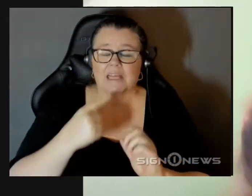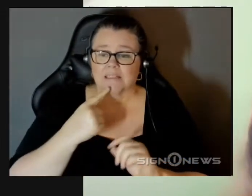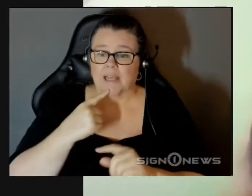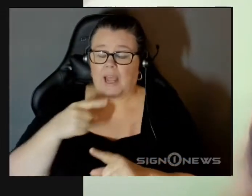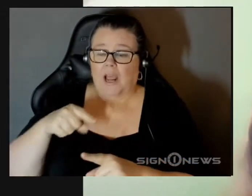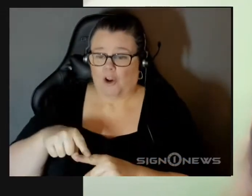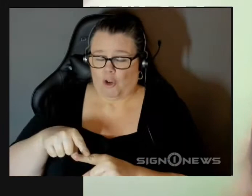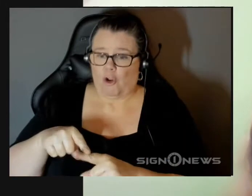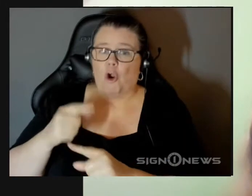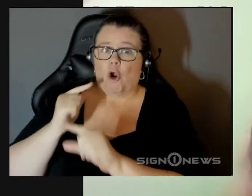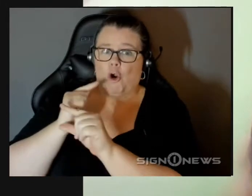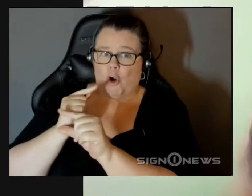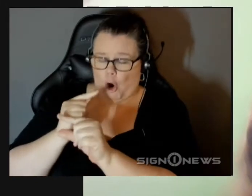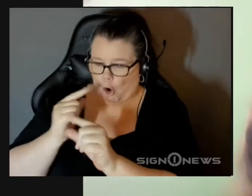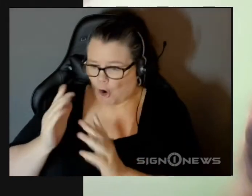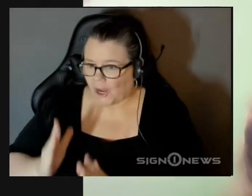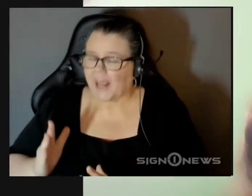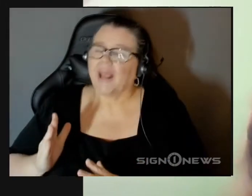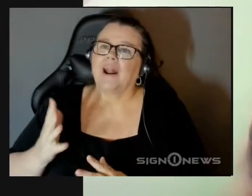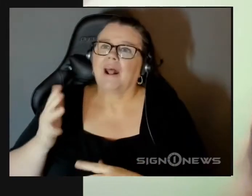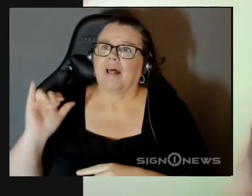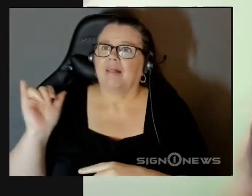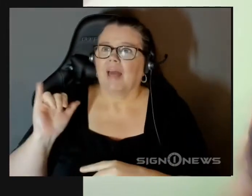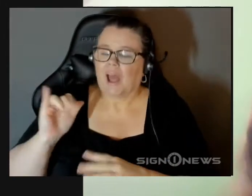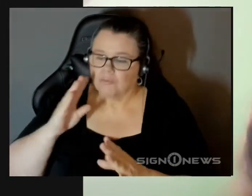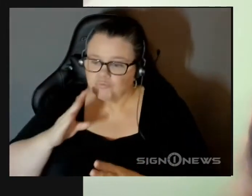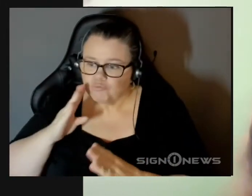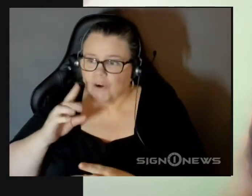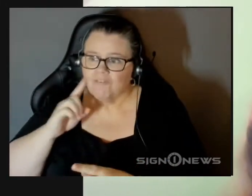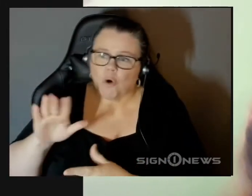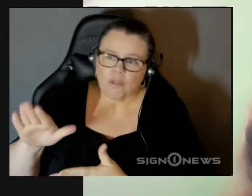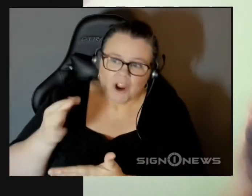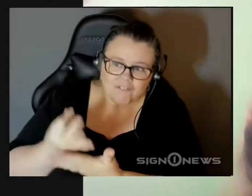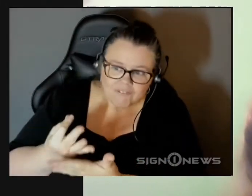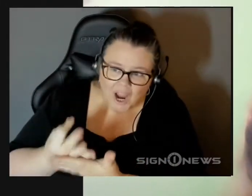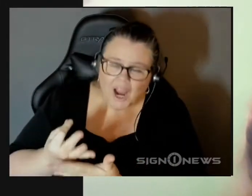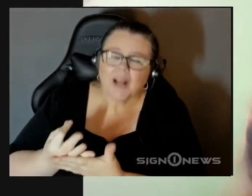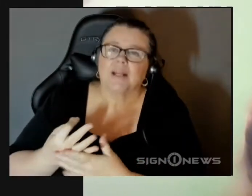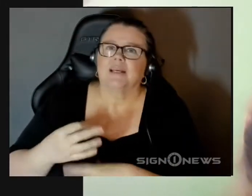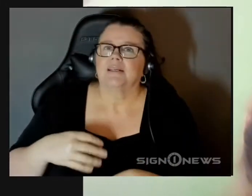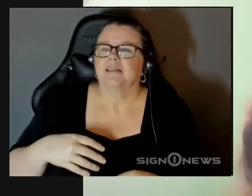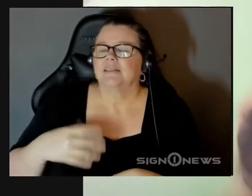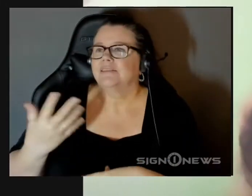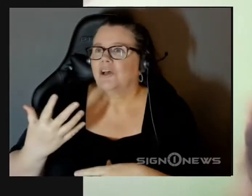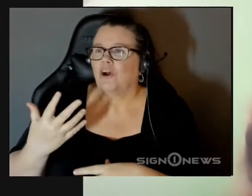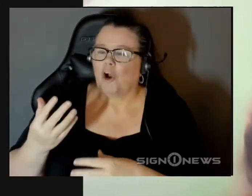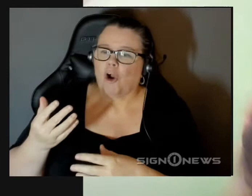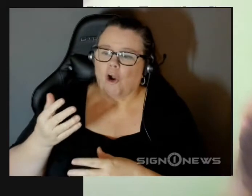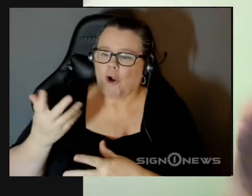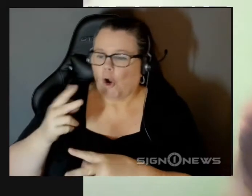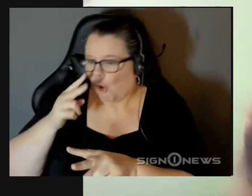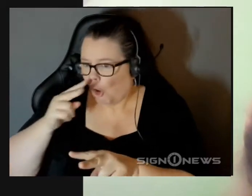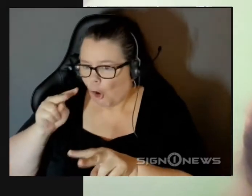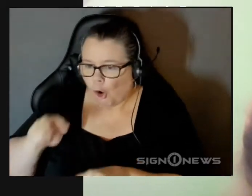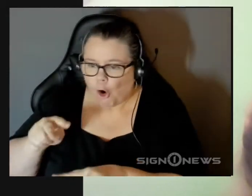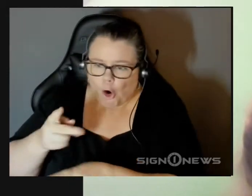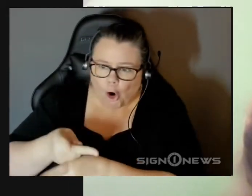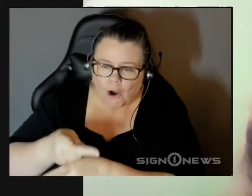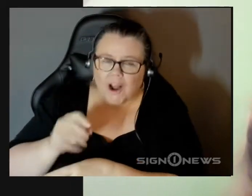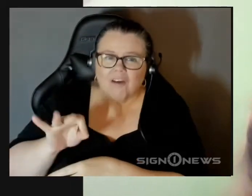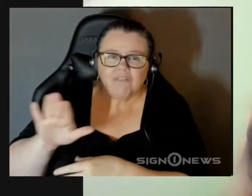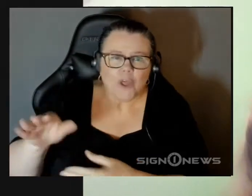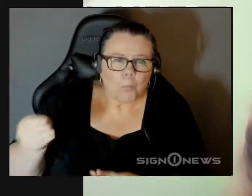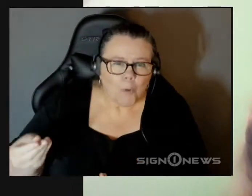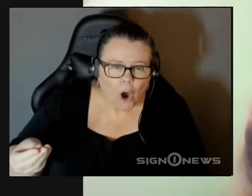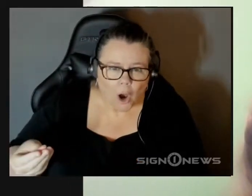finances, typically called like a guardian of the property, guardian of the state, or a conservator. And one for everything else, like personal decisions,